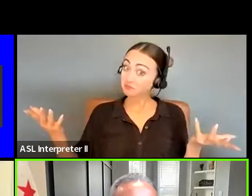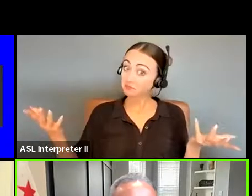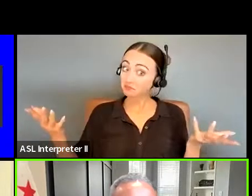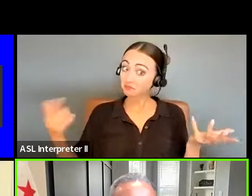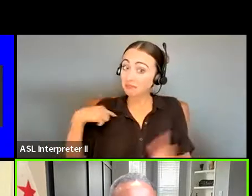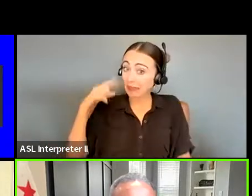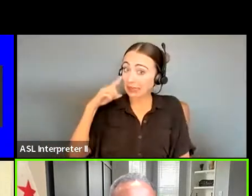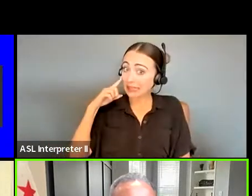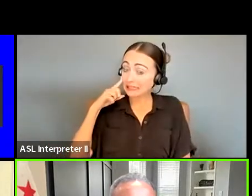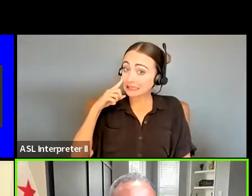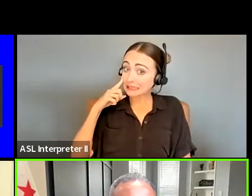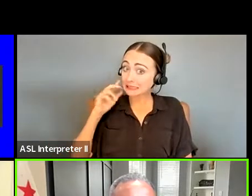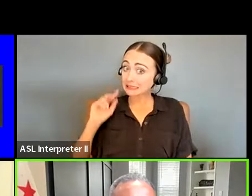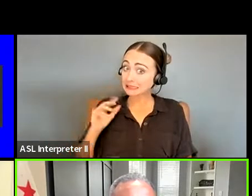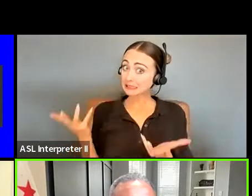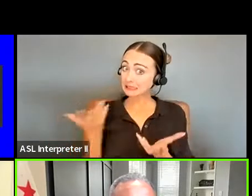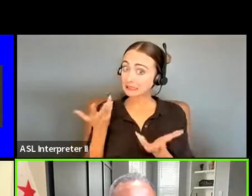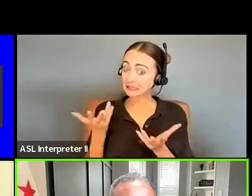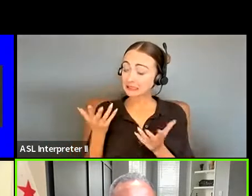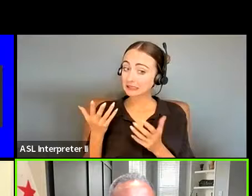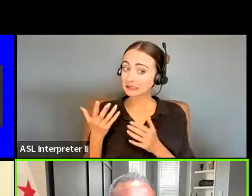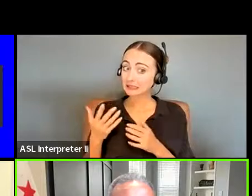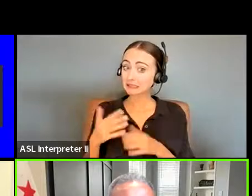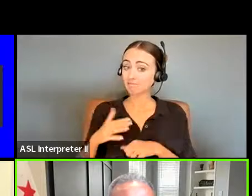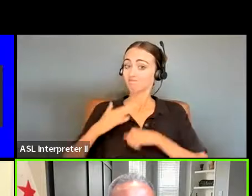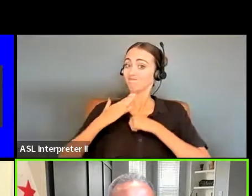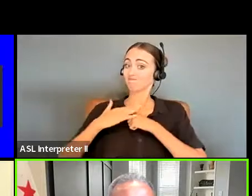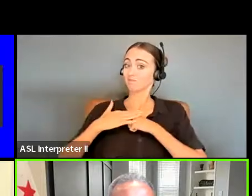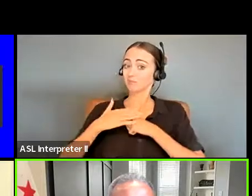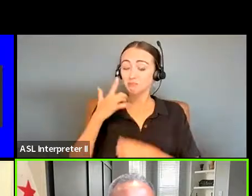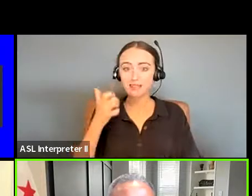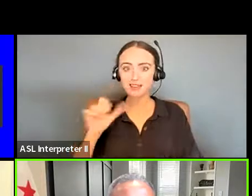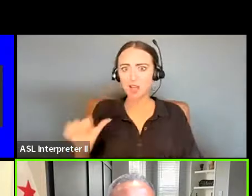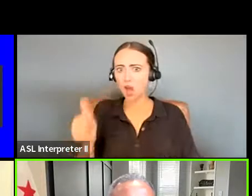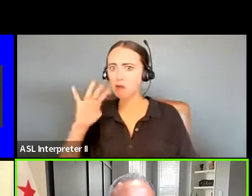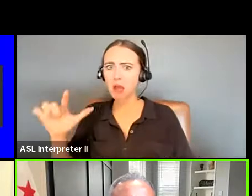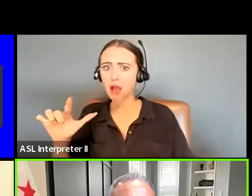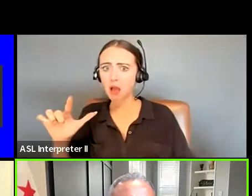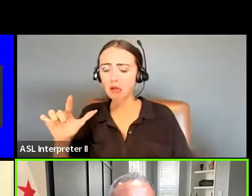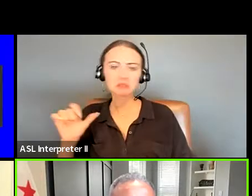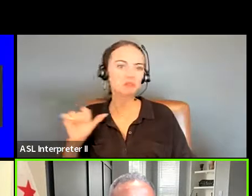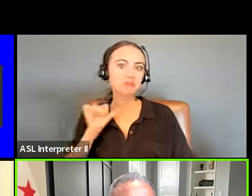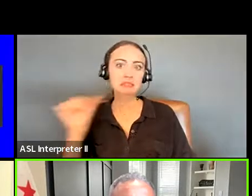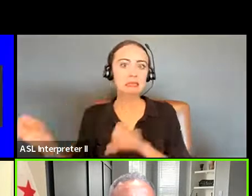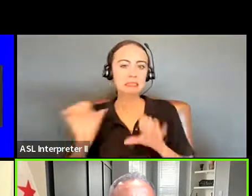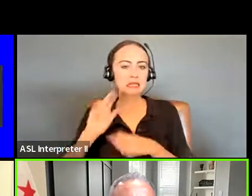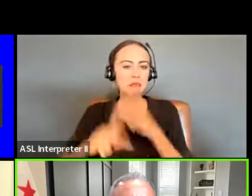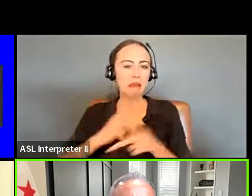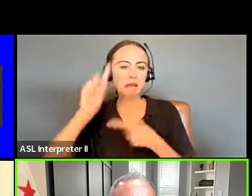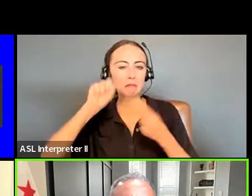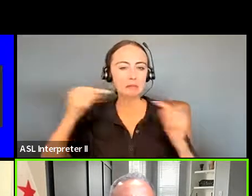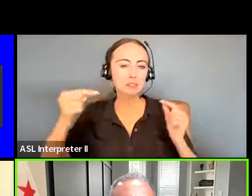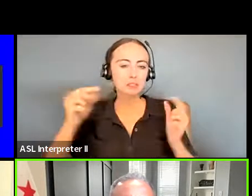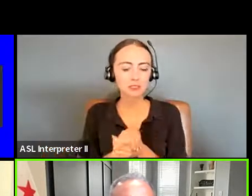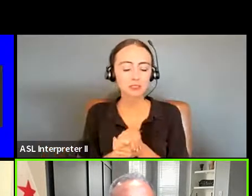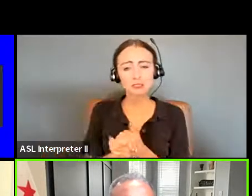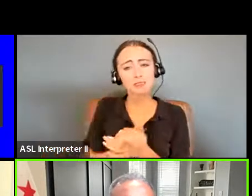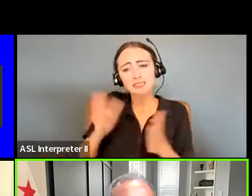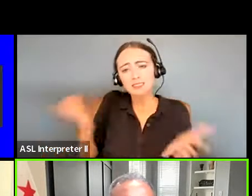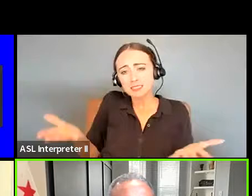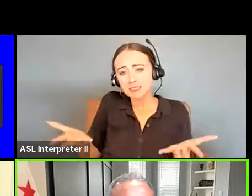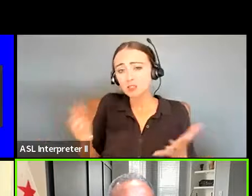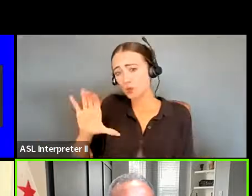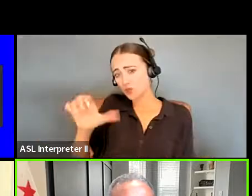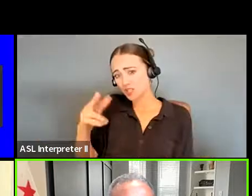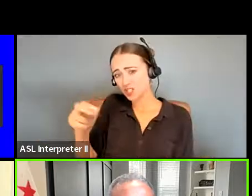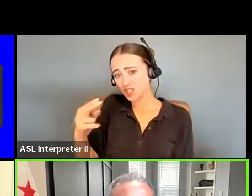I think kind of stands out because there are other bills that didn't have that kind of opposition. So I'm just trying to get a sense, if you could, Councilmember